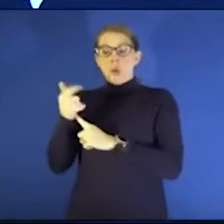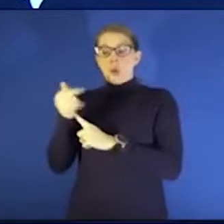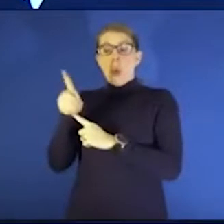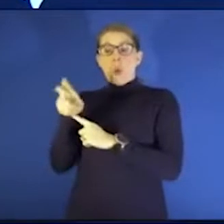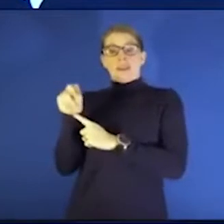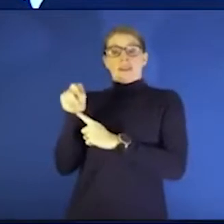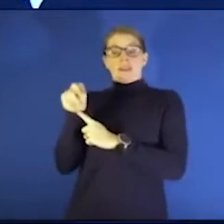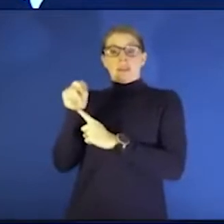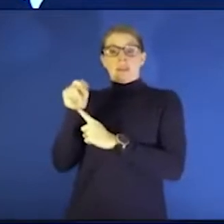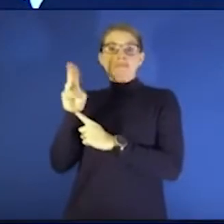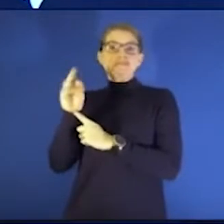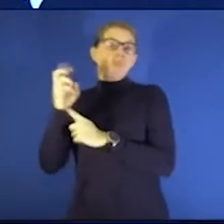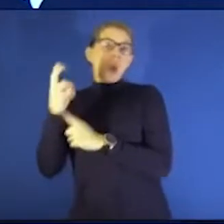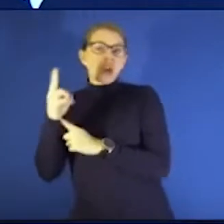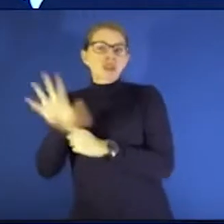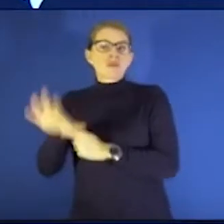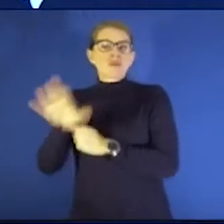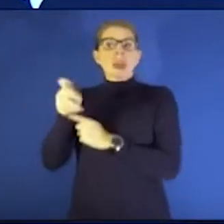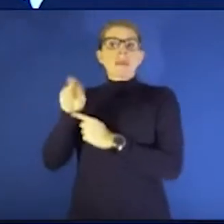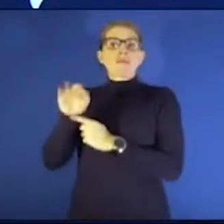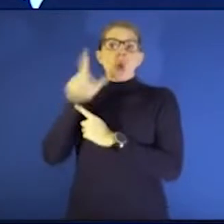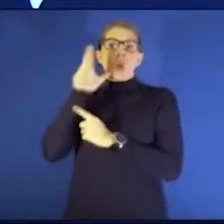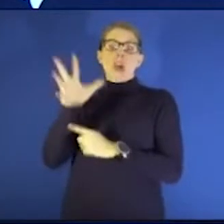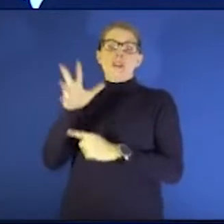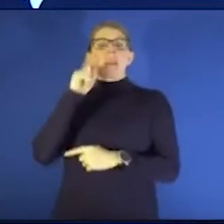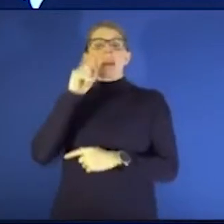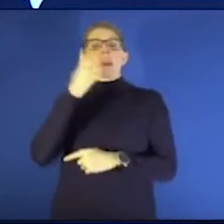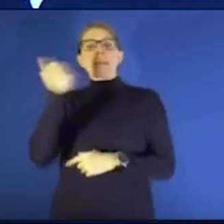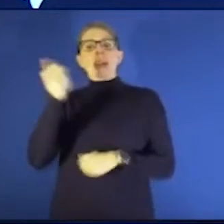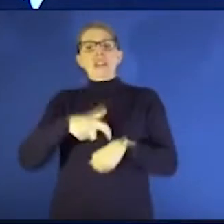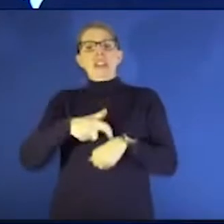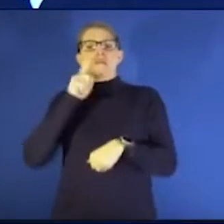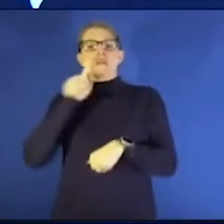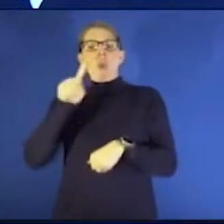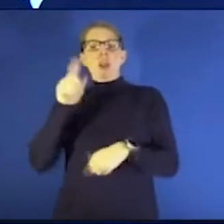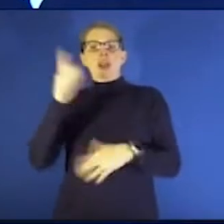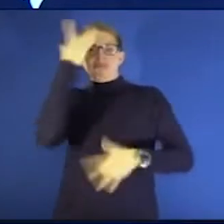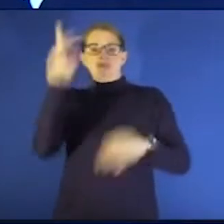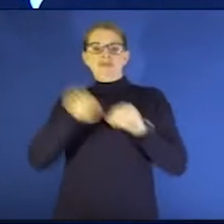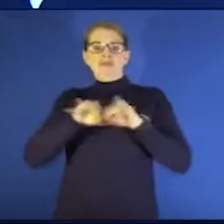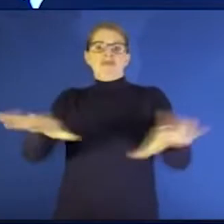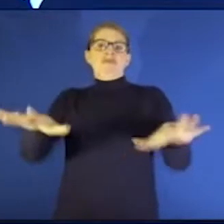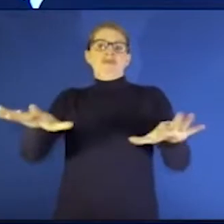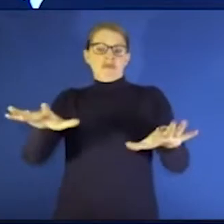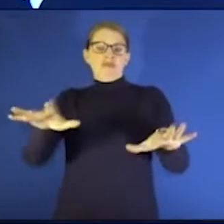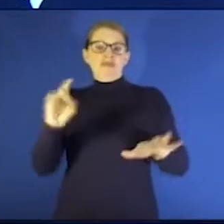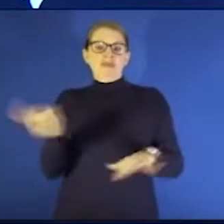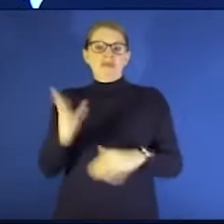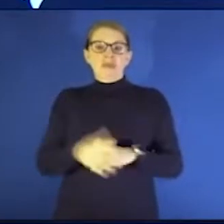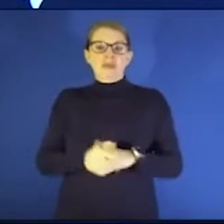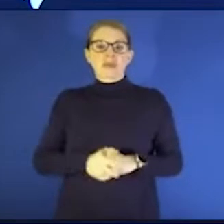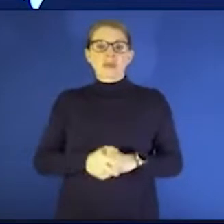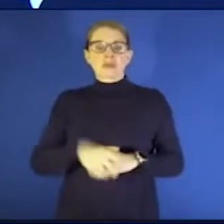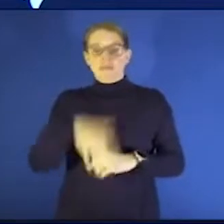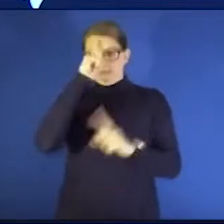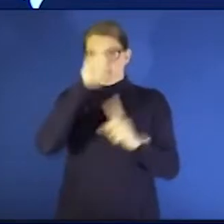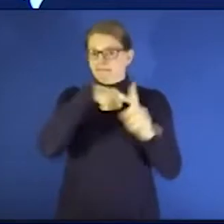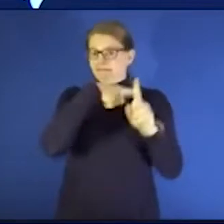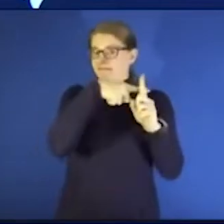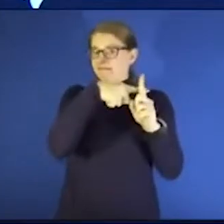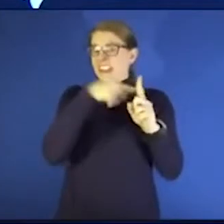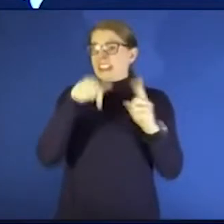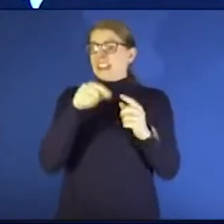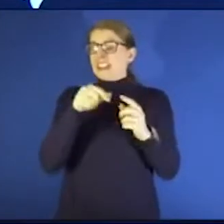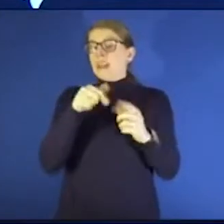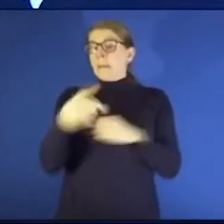be really a much better time in this crisis. And so I've got a little bit of optimism going this morning, but I think we still have to have some